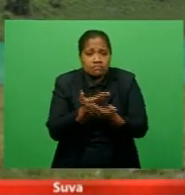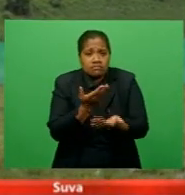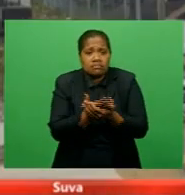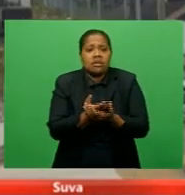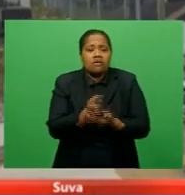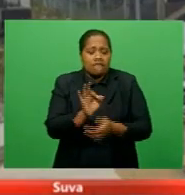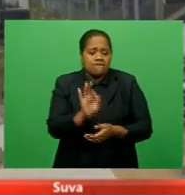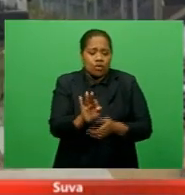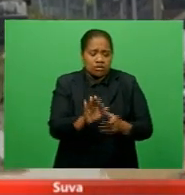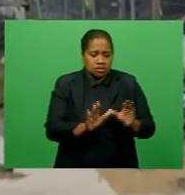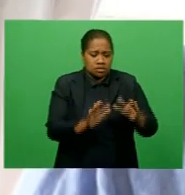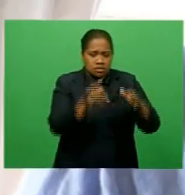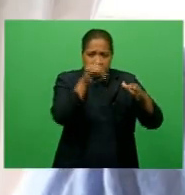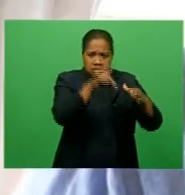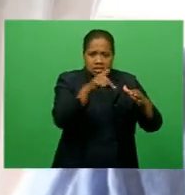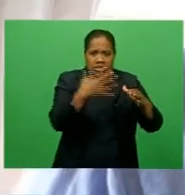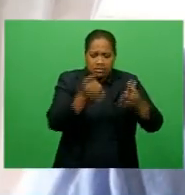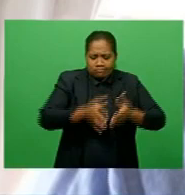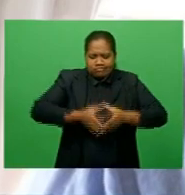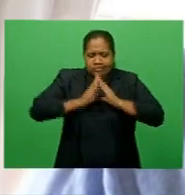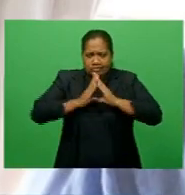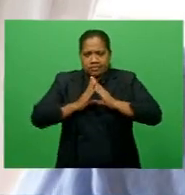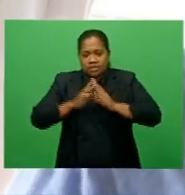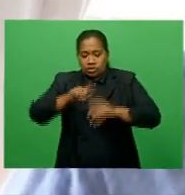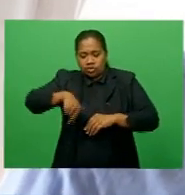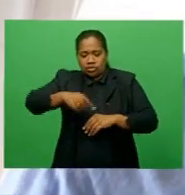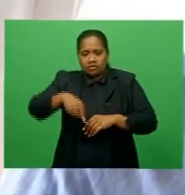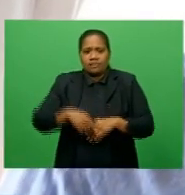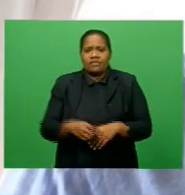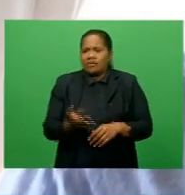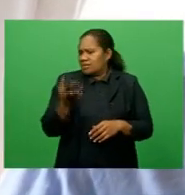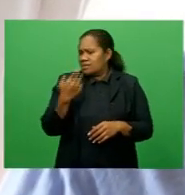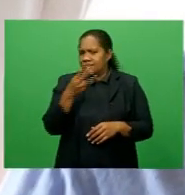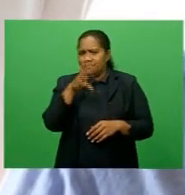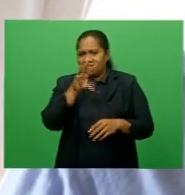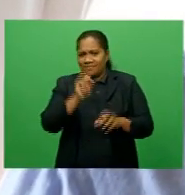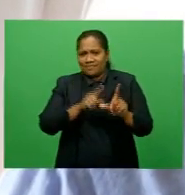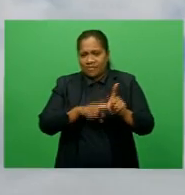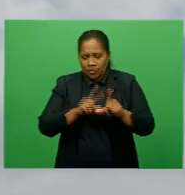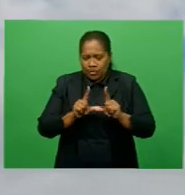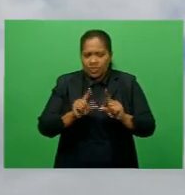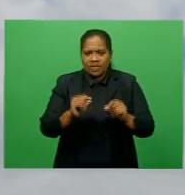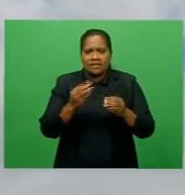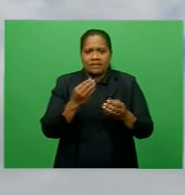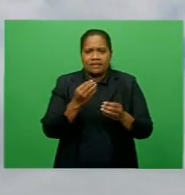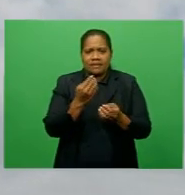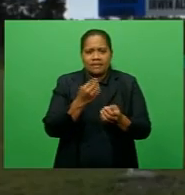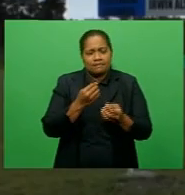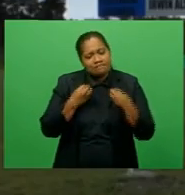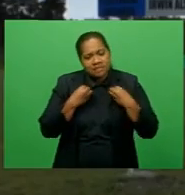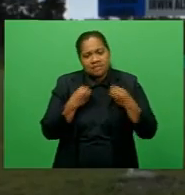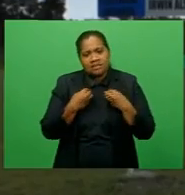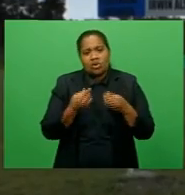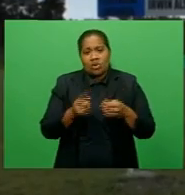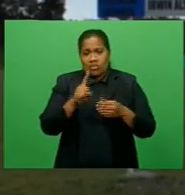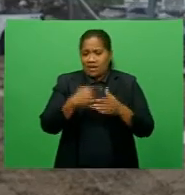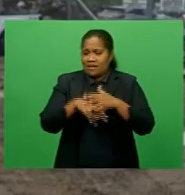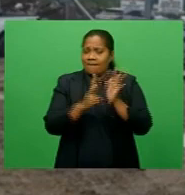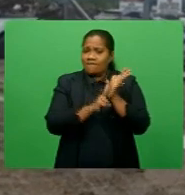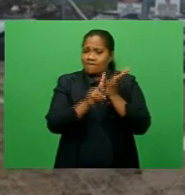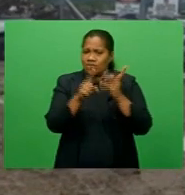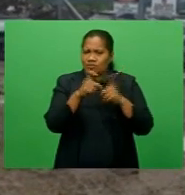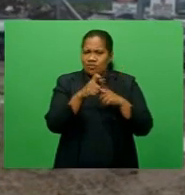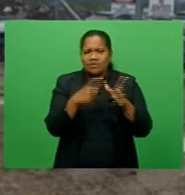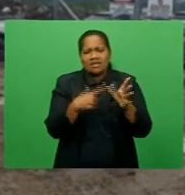up a new terminal in Suva. I've been in the business for the last 30 years with one terminal in Vunda. It's part of our risk management and the demand